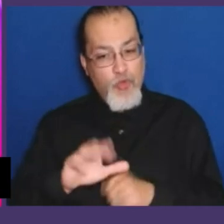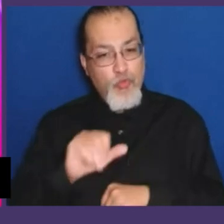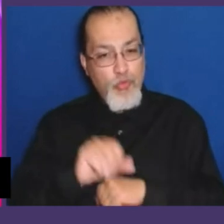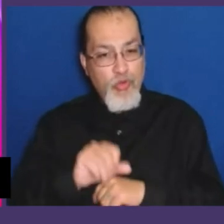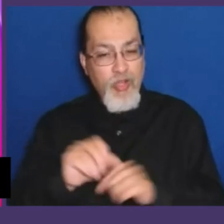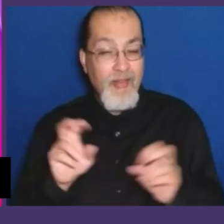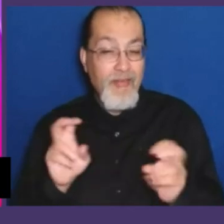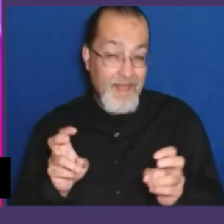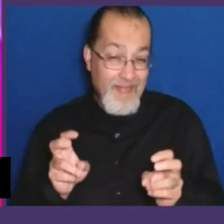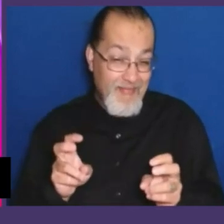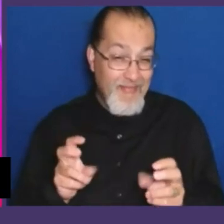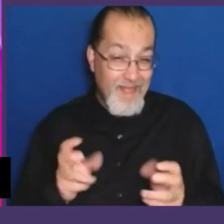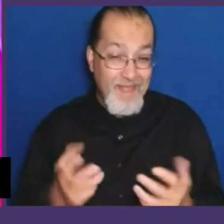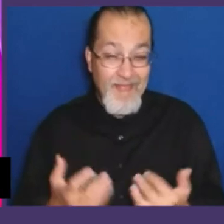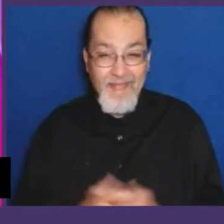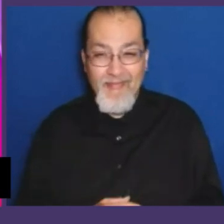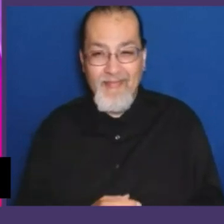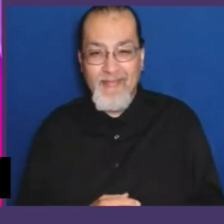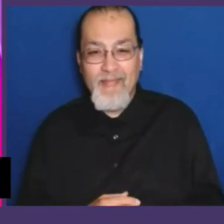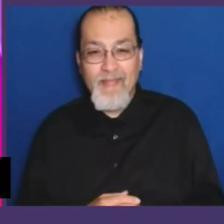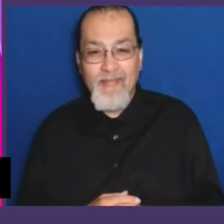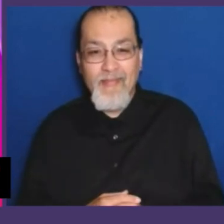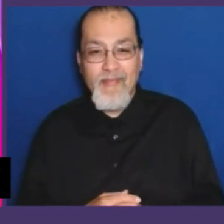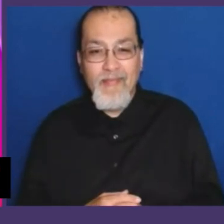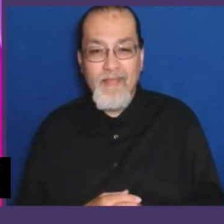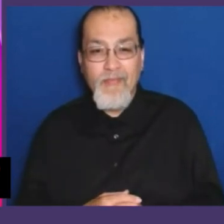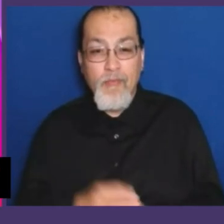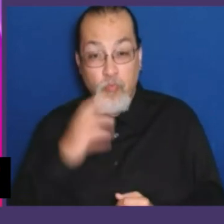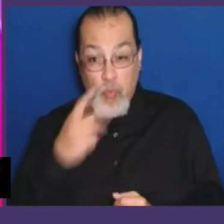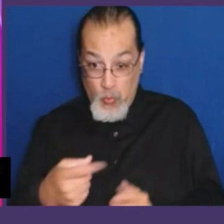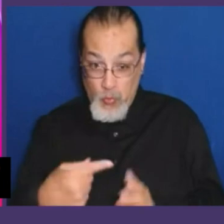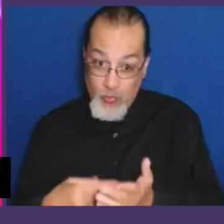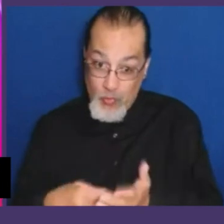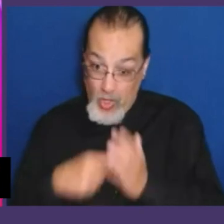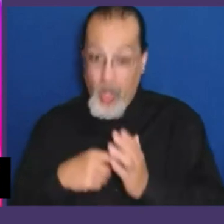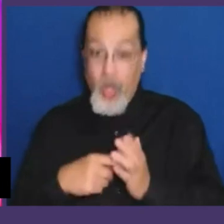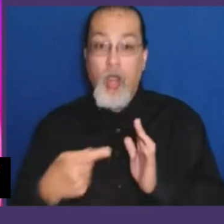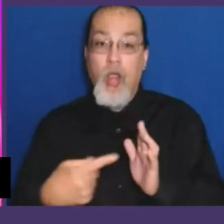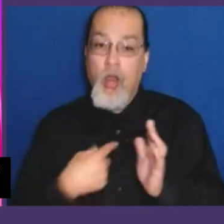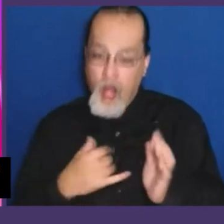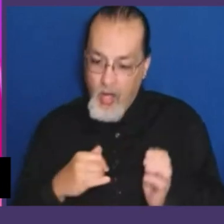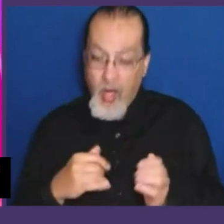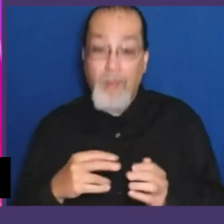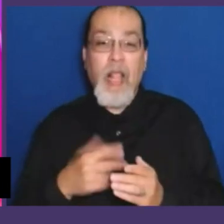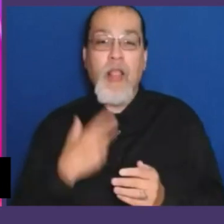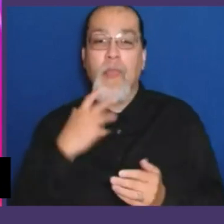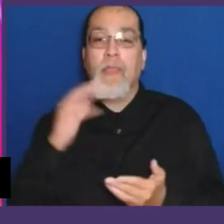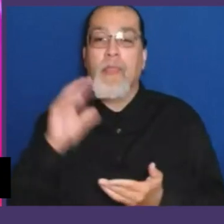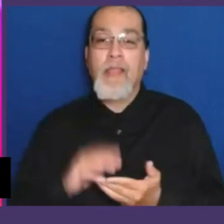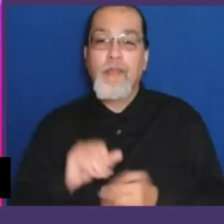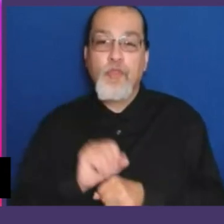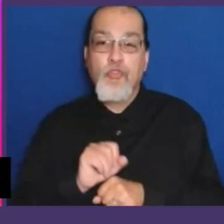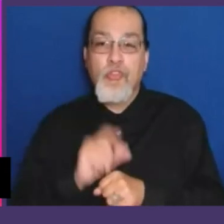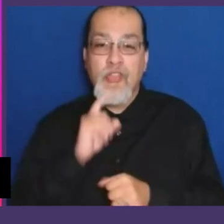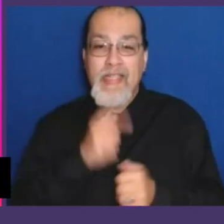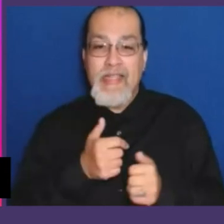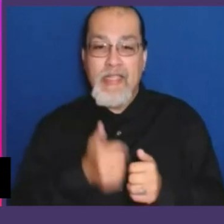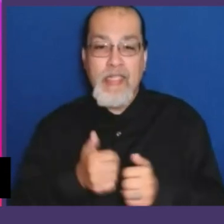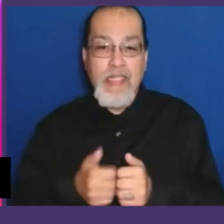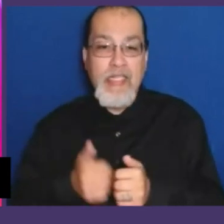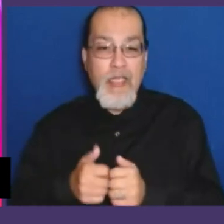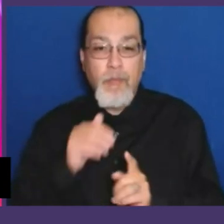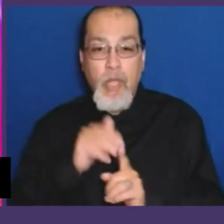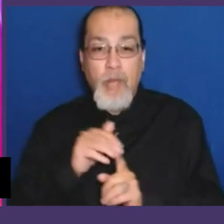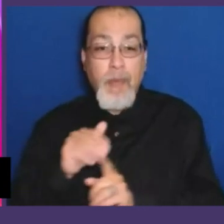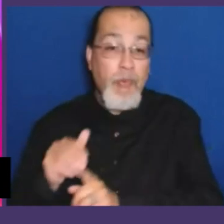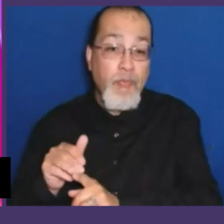to do less computational work per token. And so it's more likely to succeed as a result, because it's making slower reasoning over